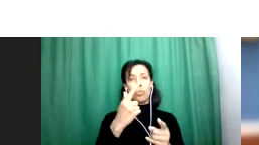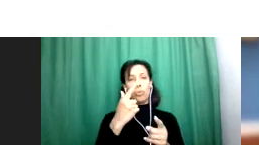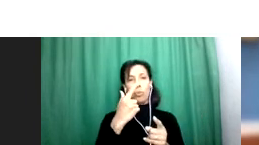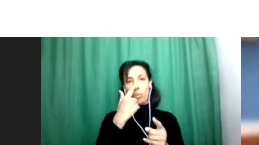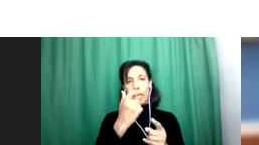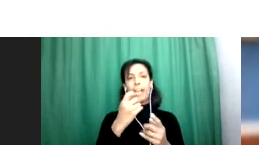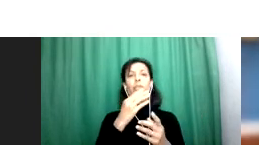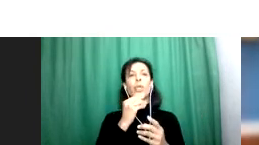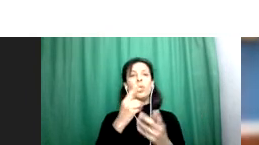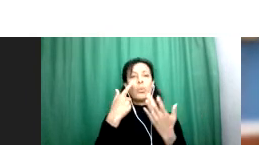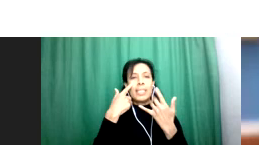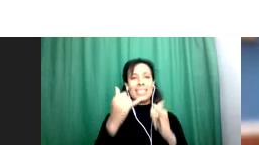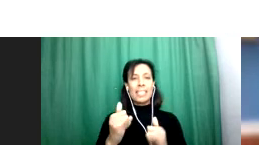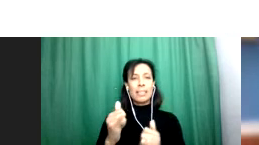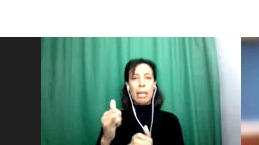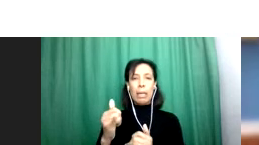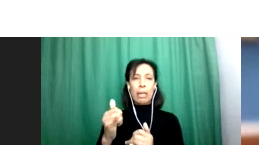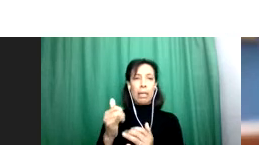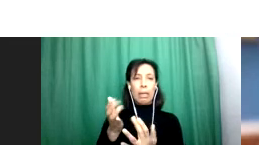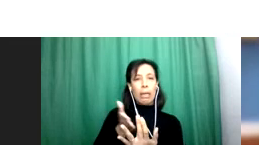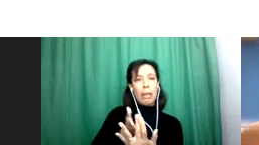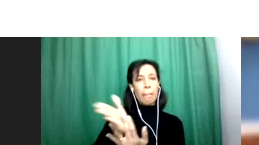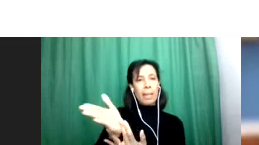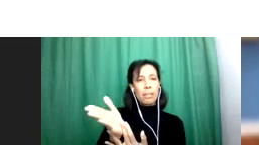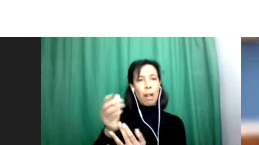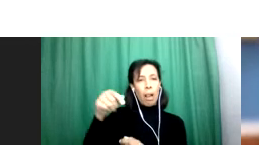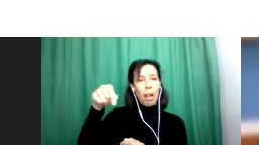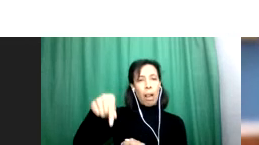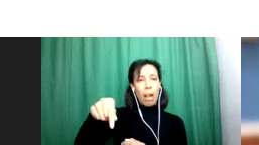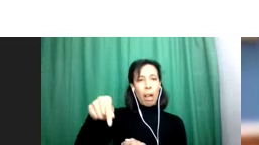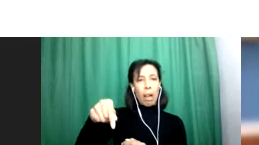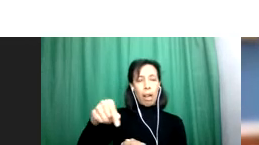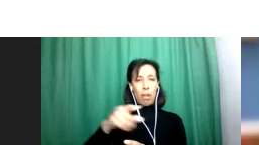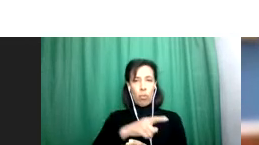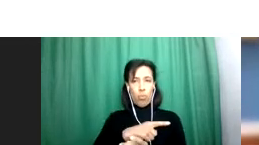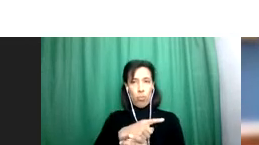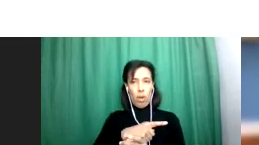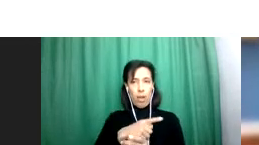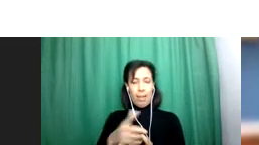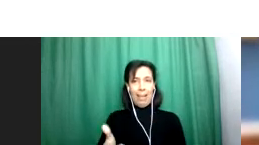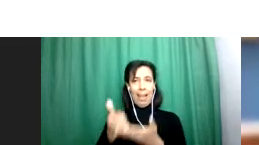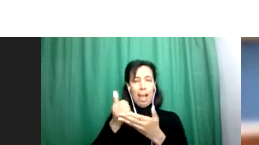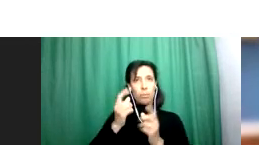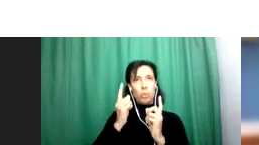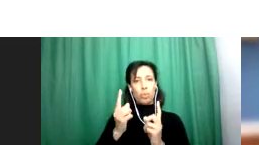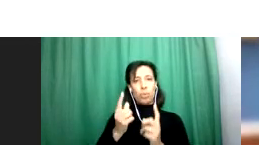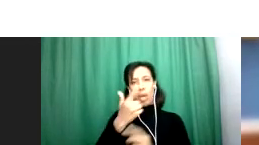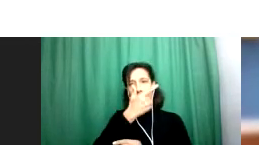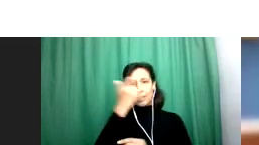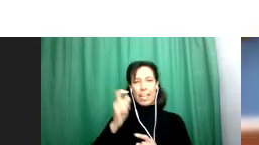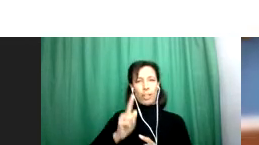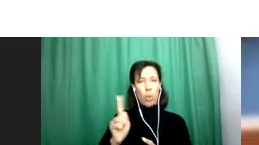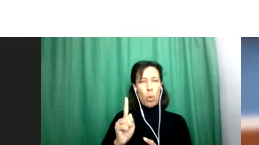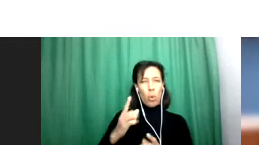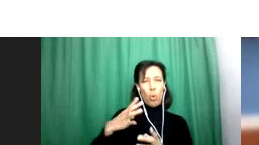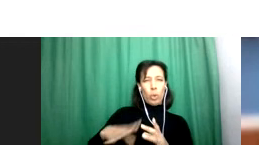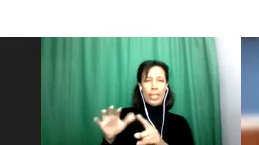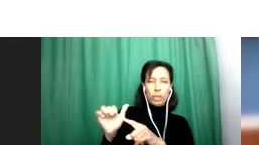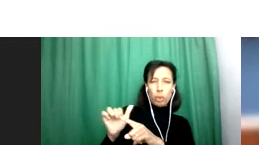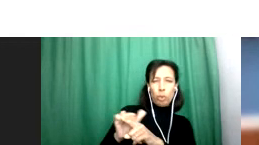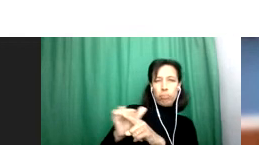something. And as a teacher, that would help you understand what you need to work on more in order to improve the outcomes for those students.